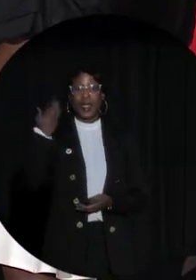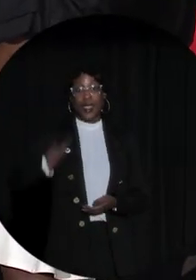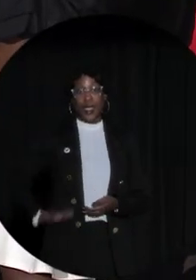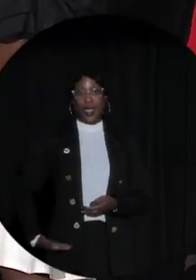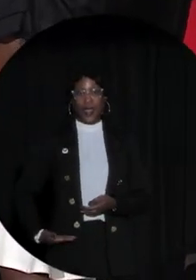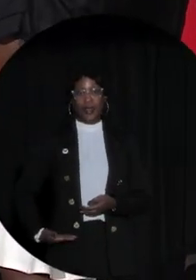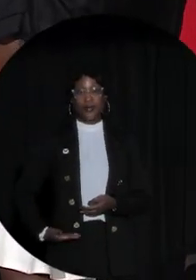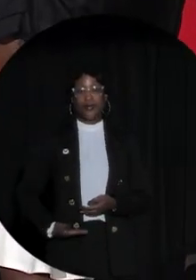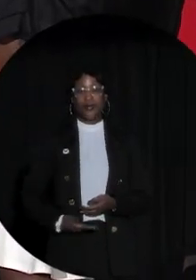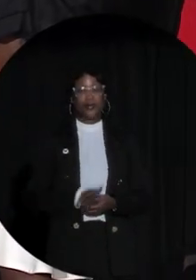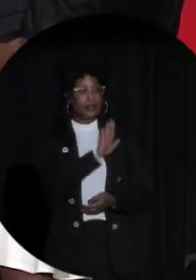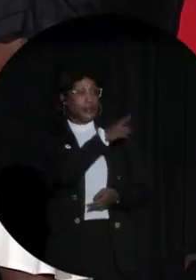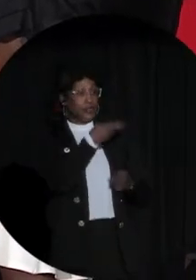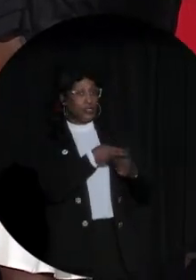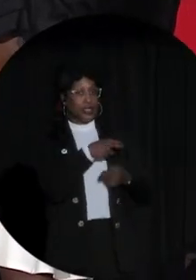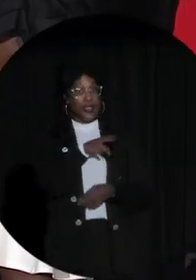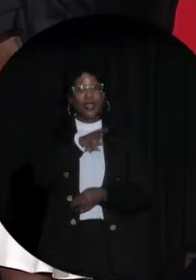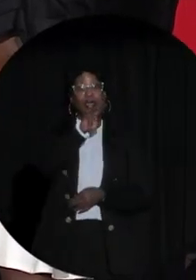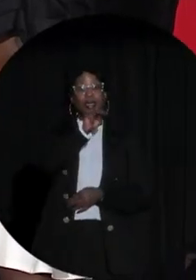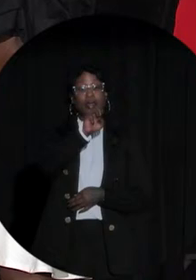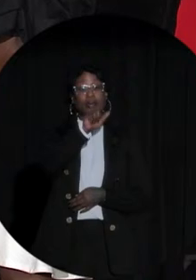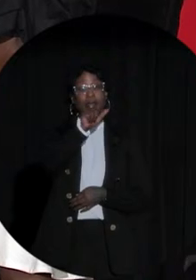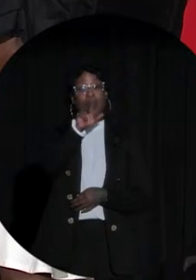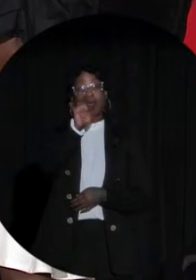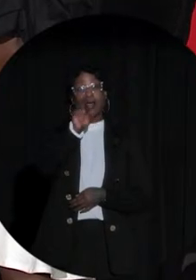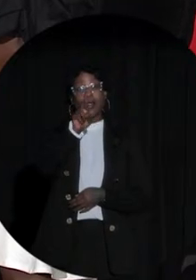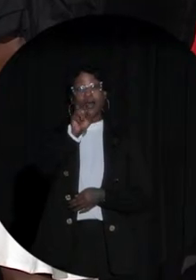I, state your name, Jamel Franklin,